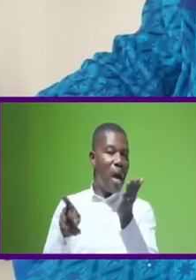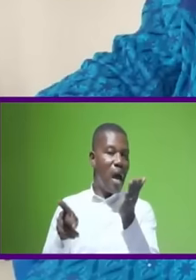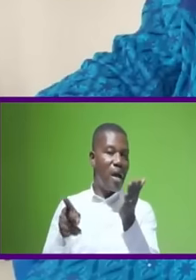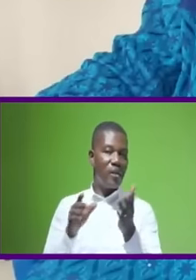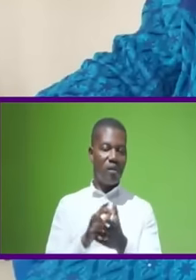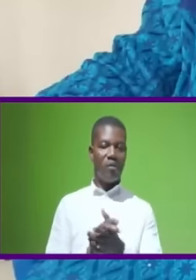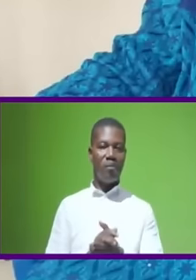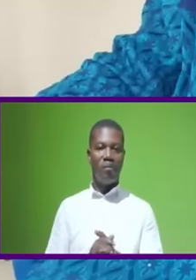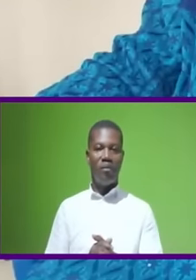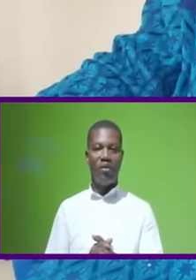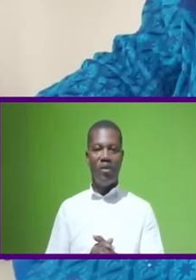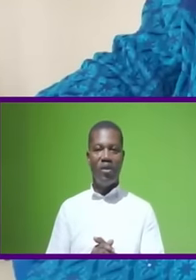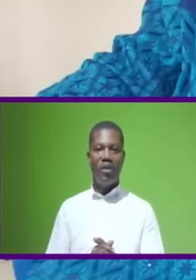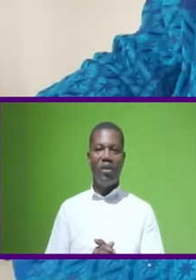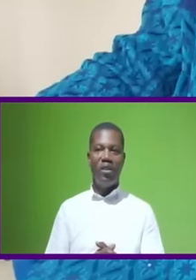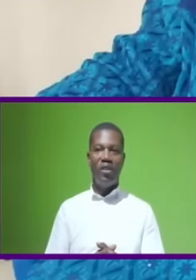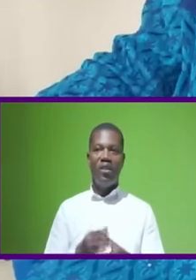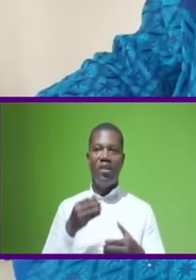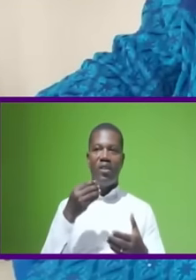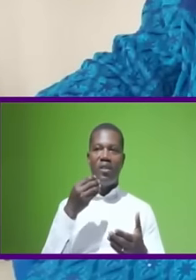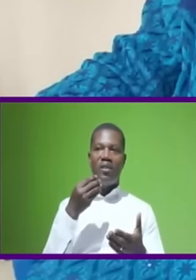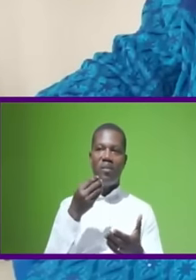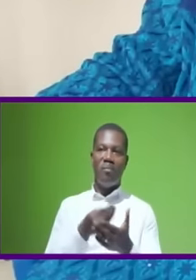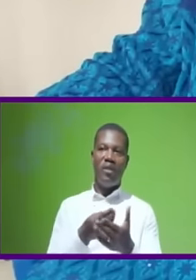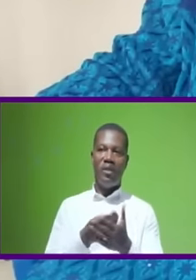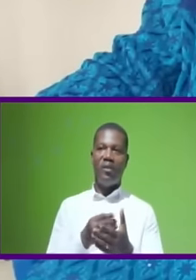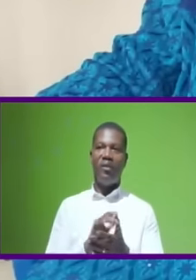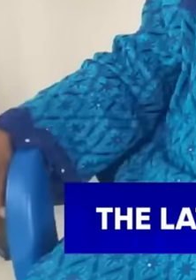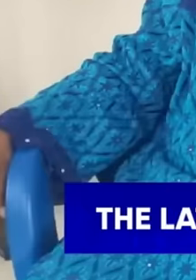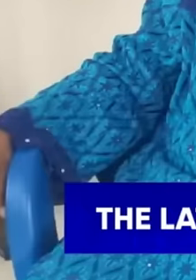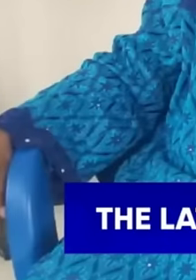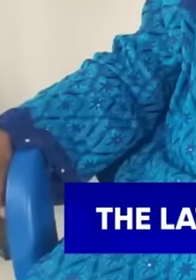a portion and out. Sikano.